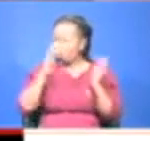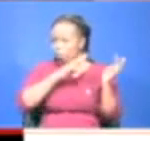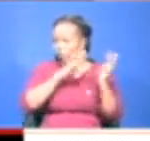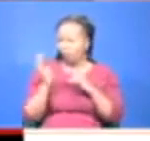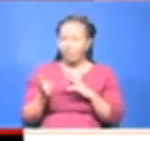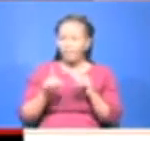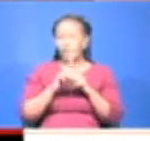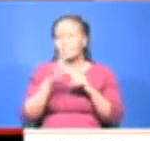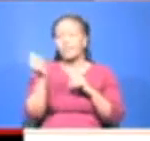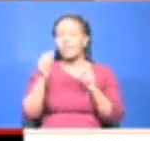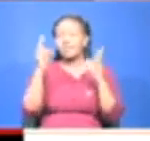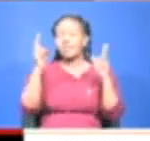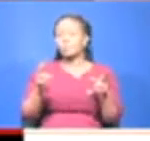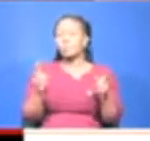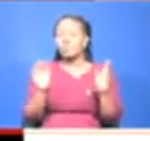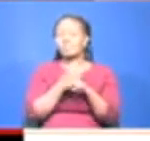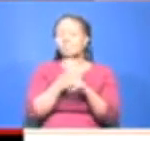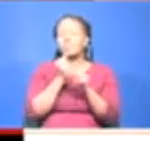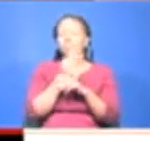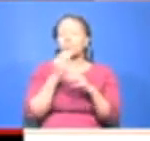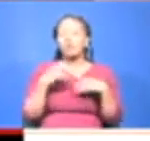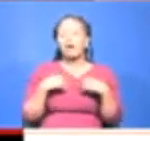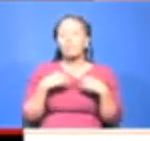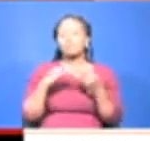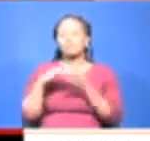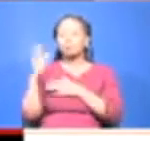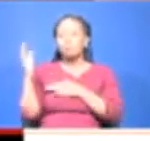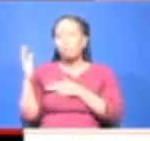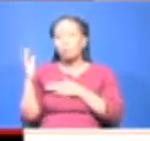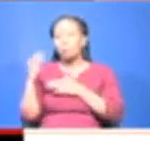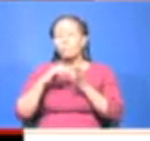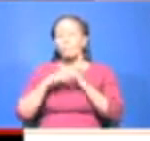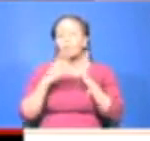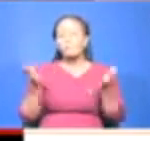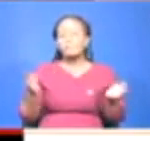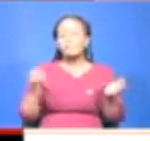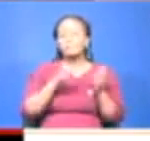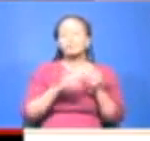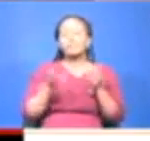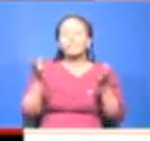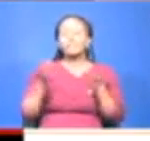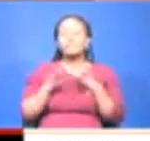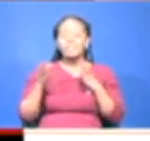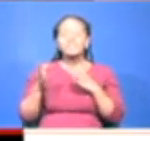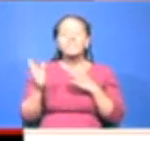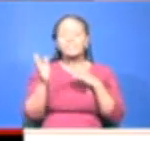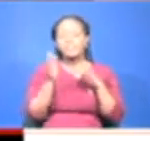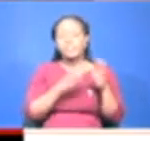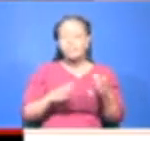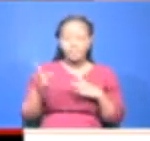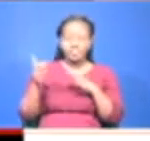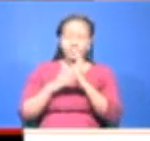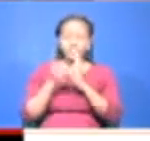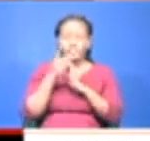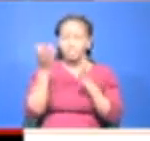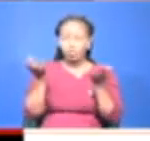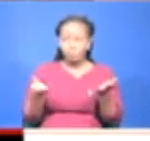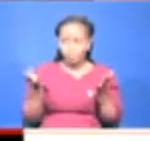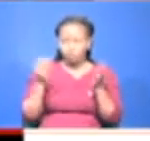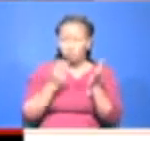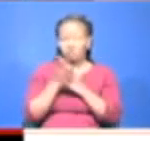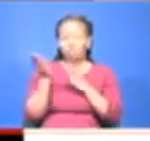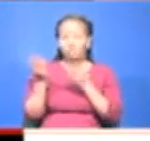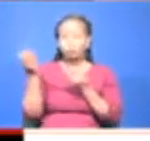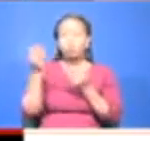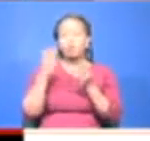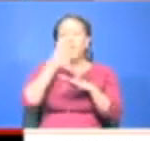they're not able to pay back, they're back in poverty. So we need infrastructure, physical, around, you know, sort of post-harvest losses,